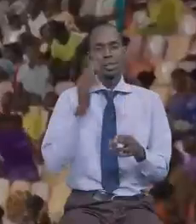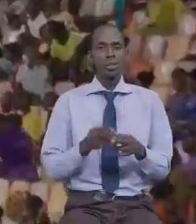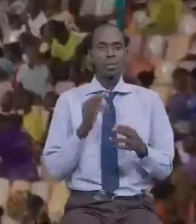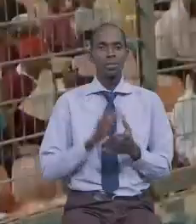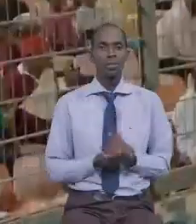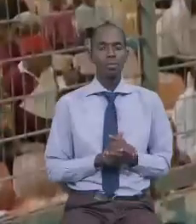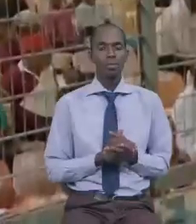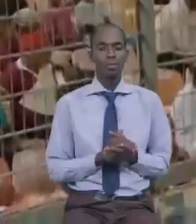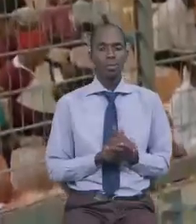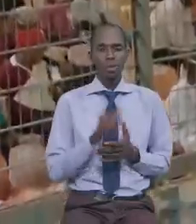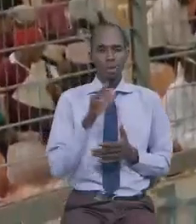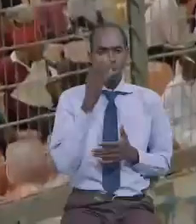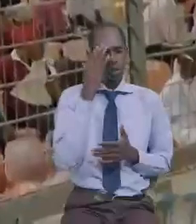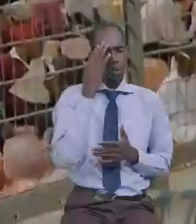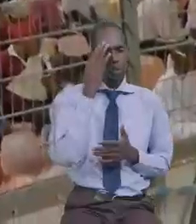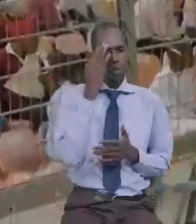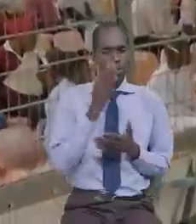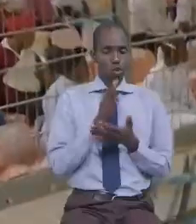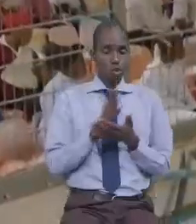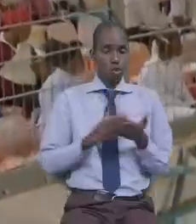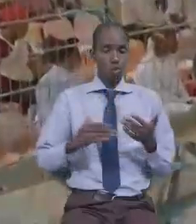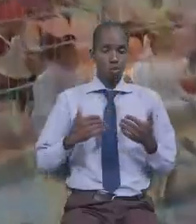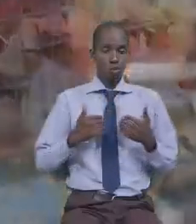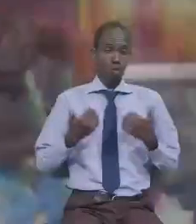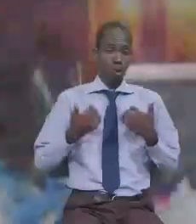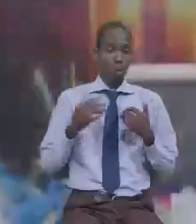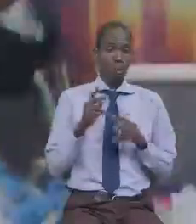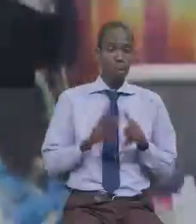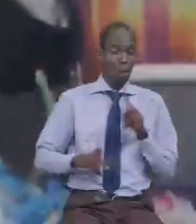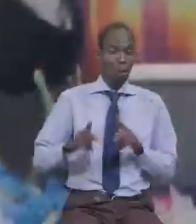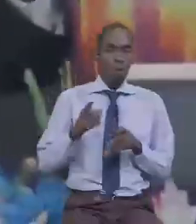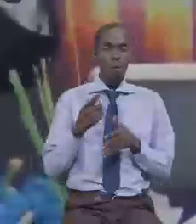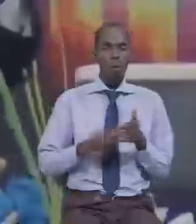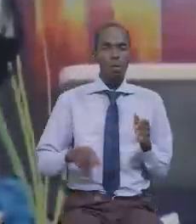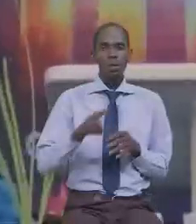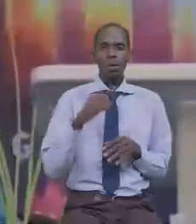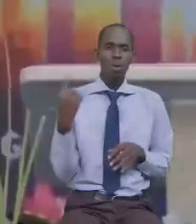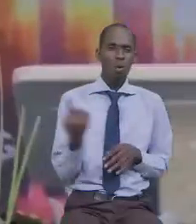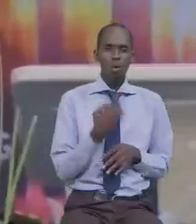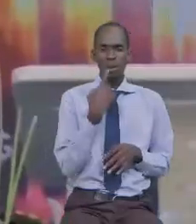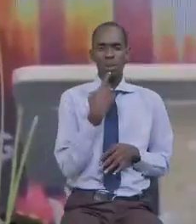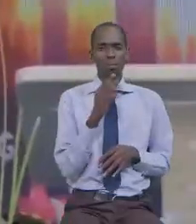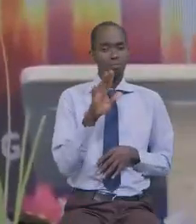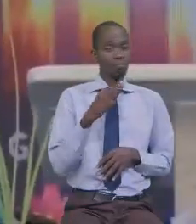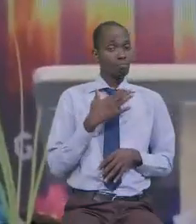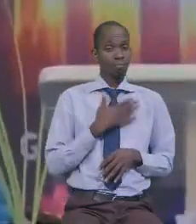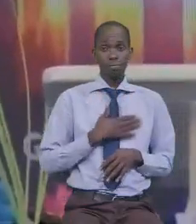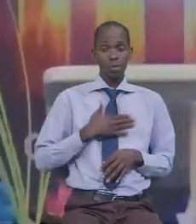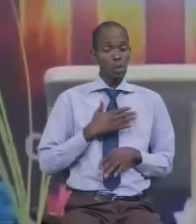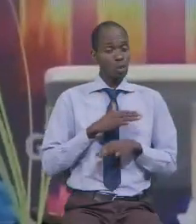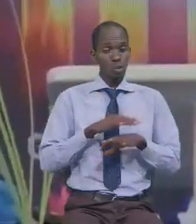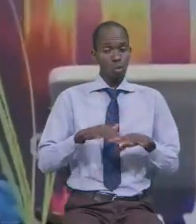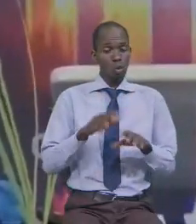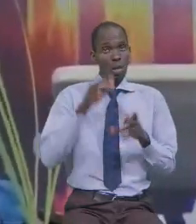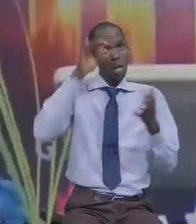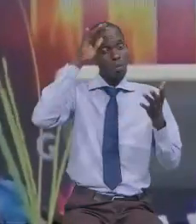Do you know some young people, what they always say? Oh, please, don't expect too much of me.